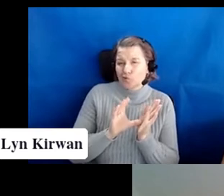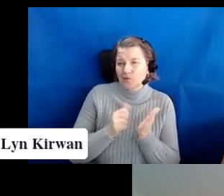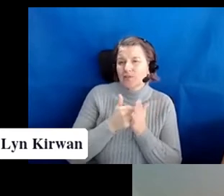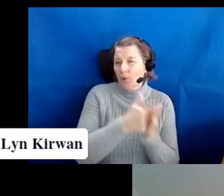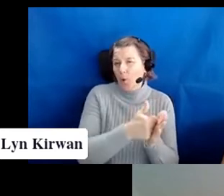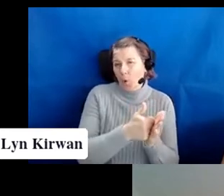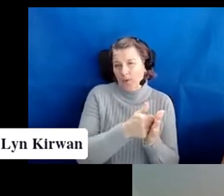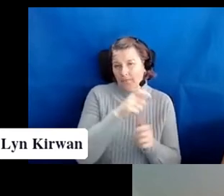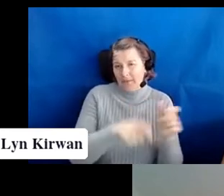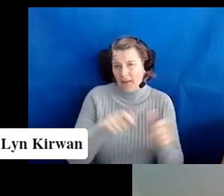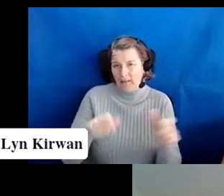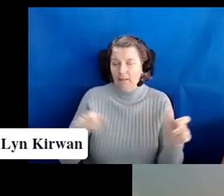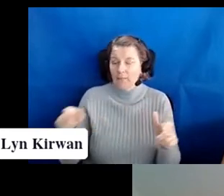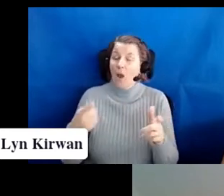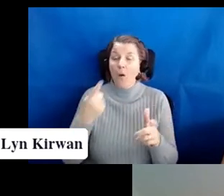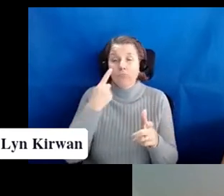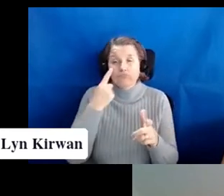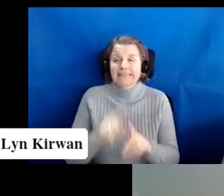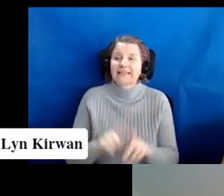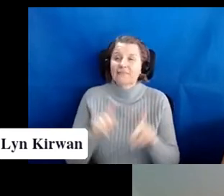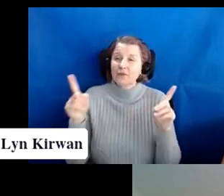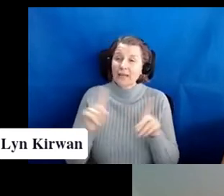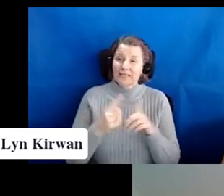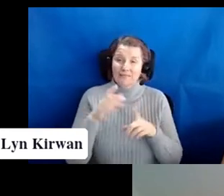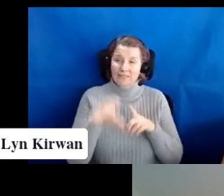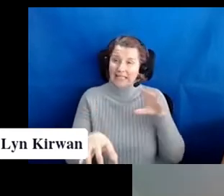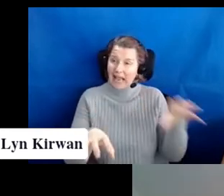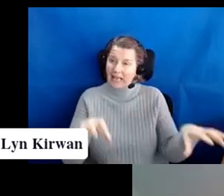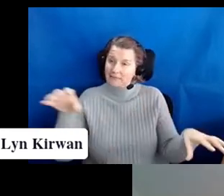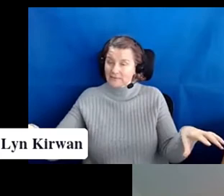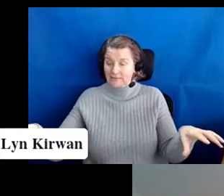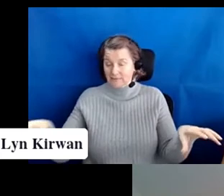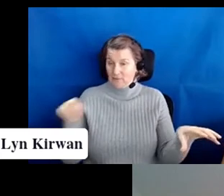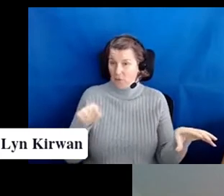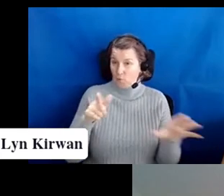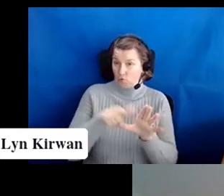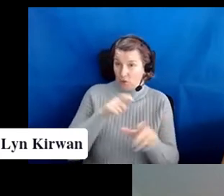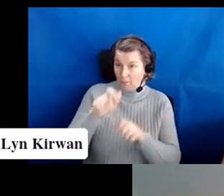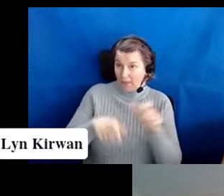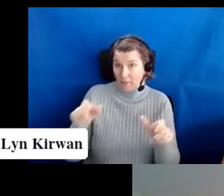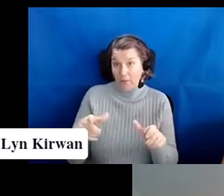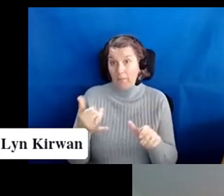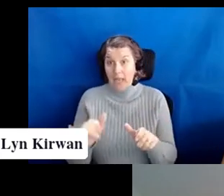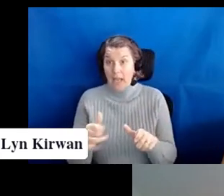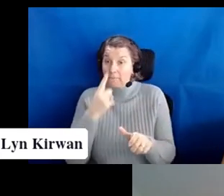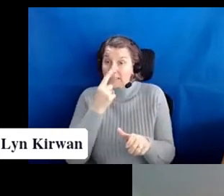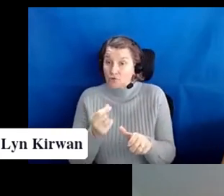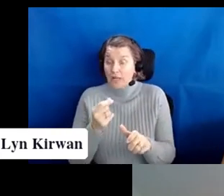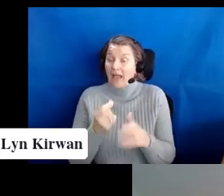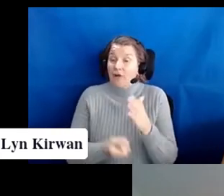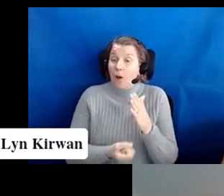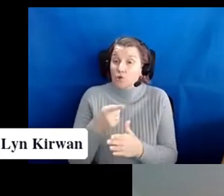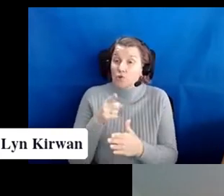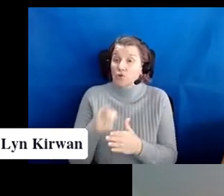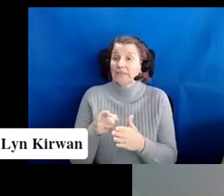programme, but I would look differently with the sites about whether or not these young people may potentially be able to access opportunities